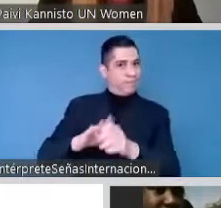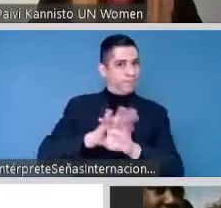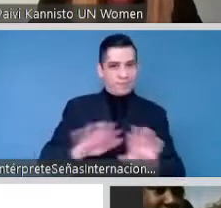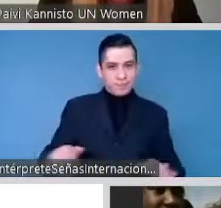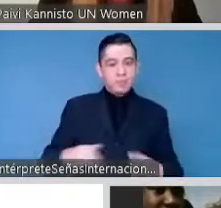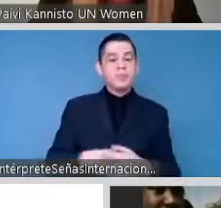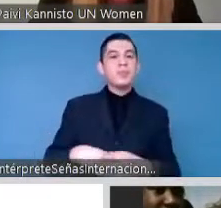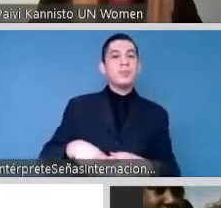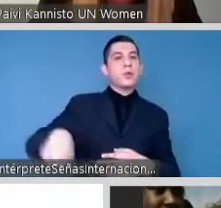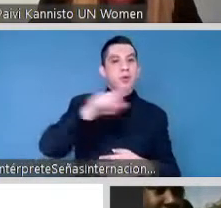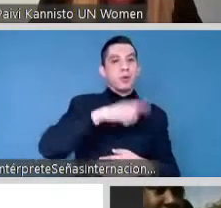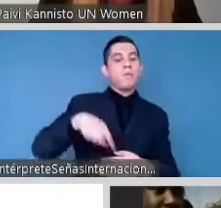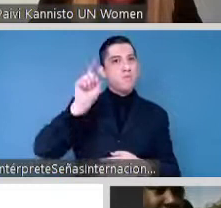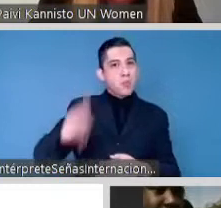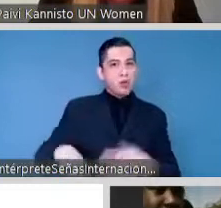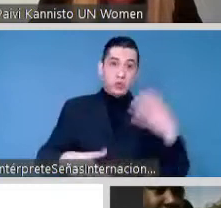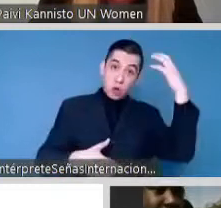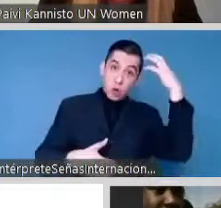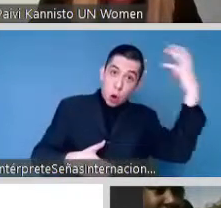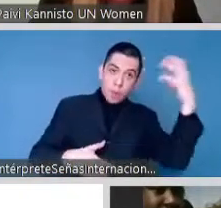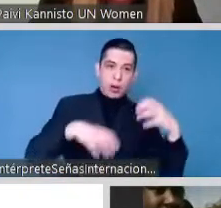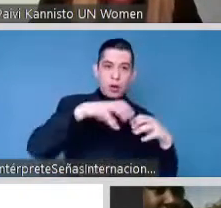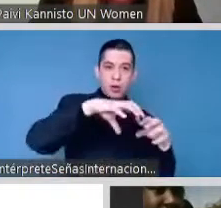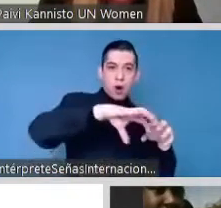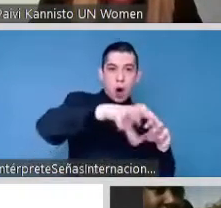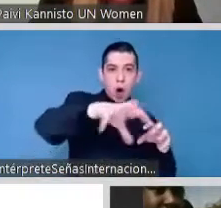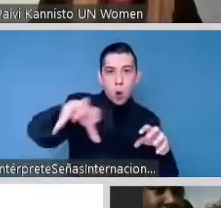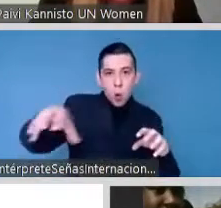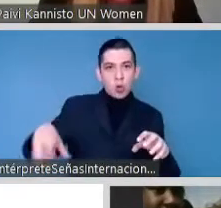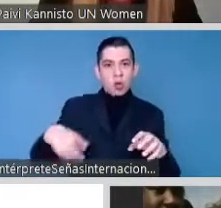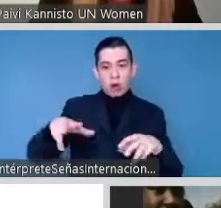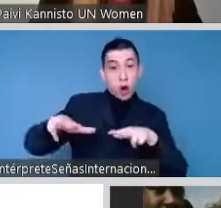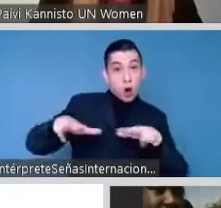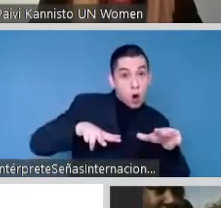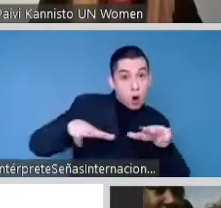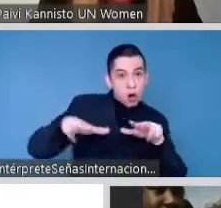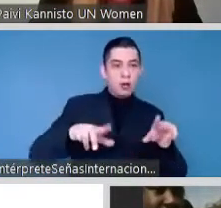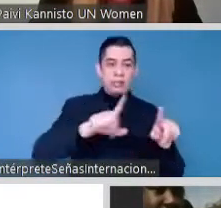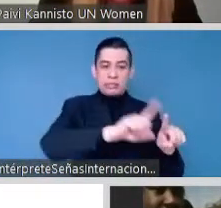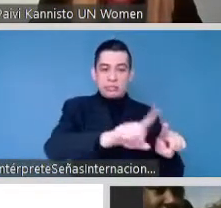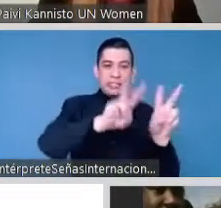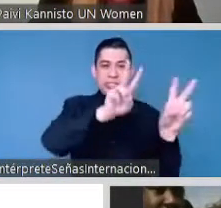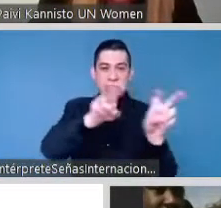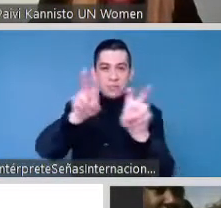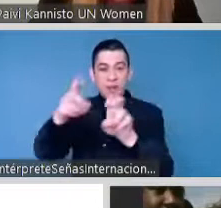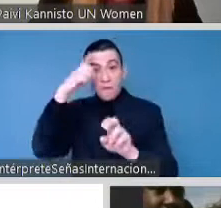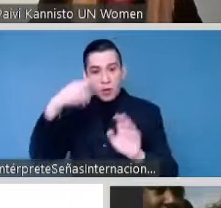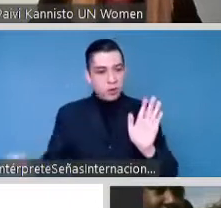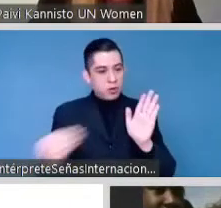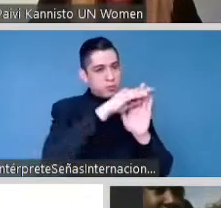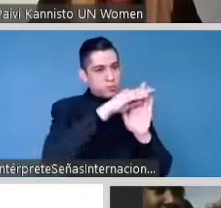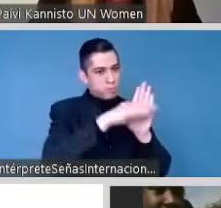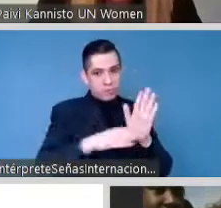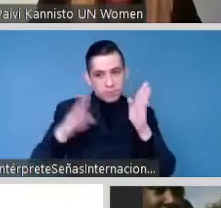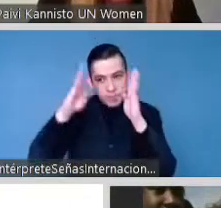plan implementation, helped to make sure that different stakeholders had mutual understanding of